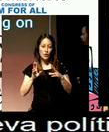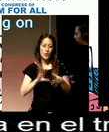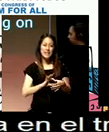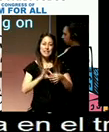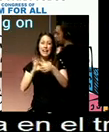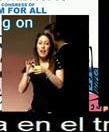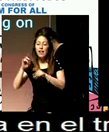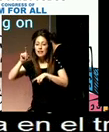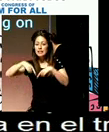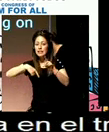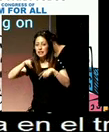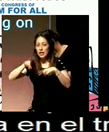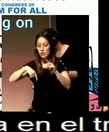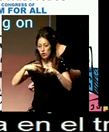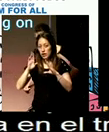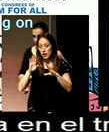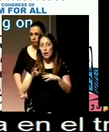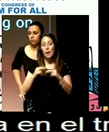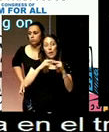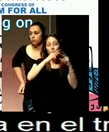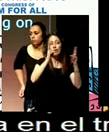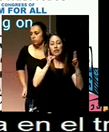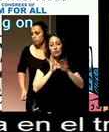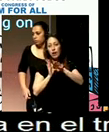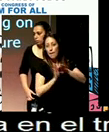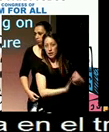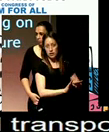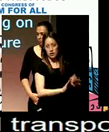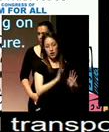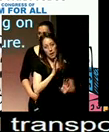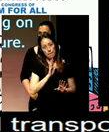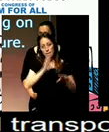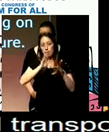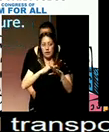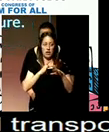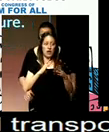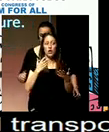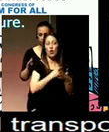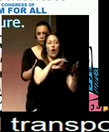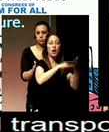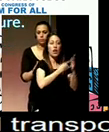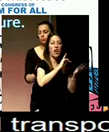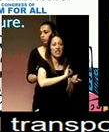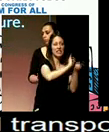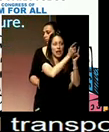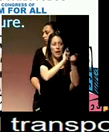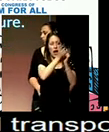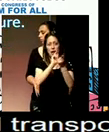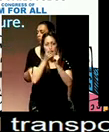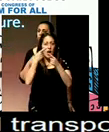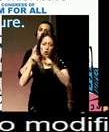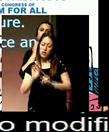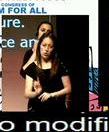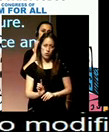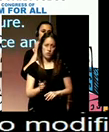denaturalize the architecture, thanks to the navigation public transport service and to the work carried out